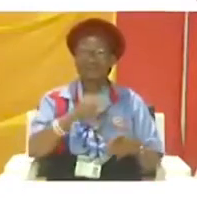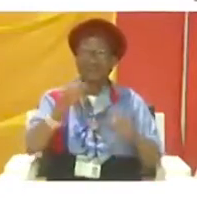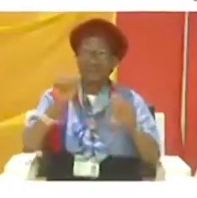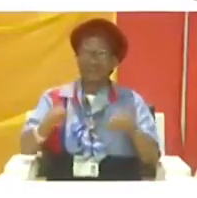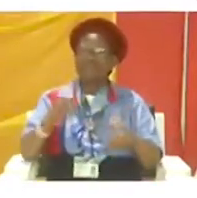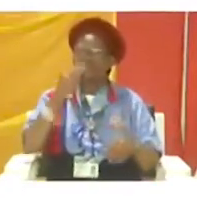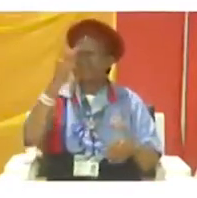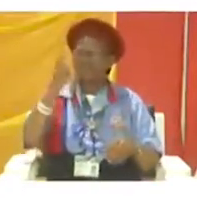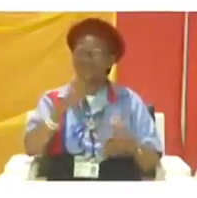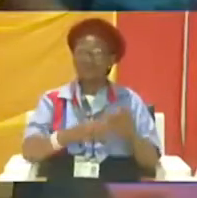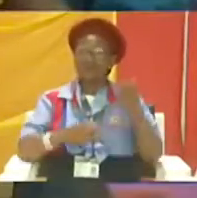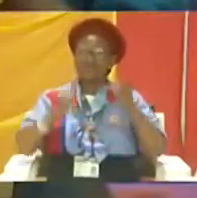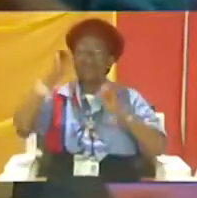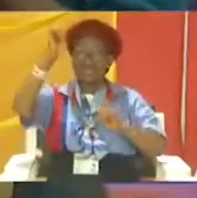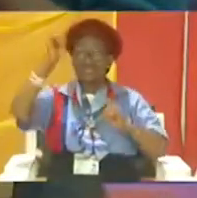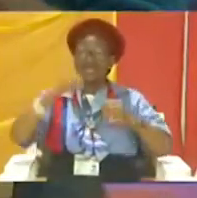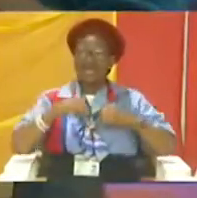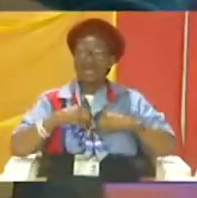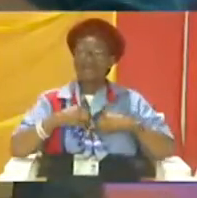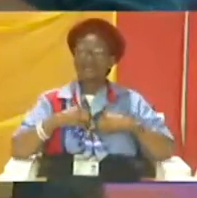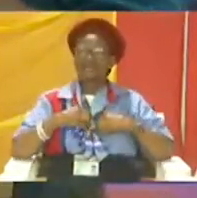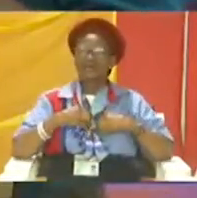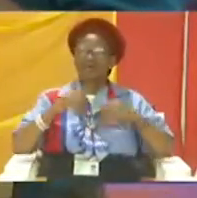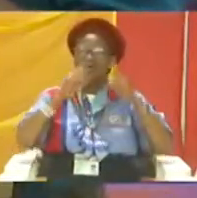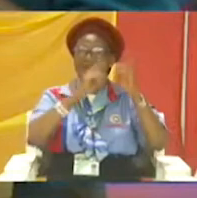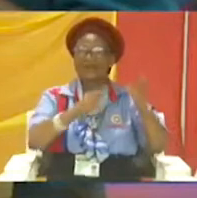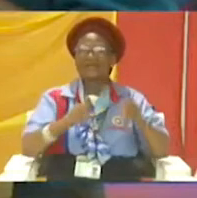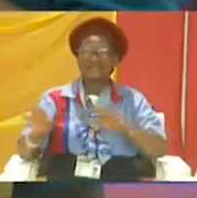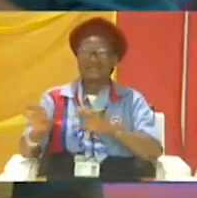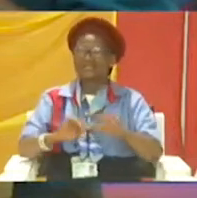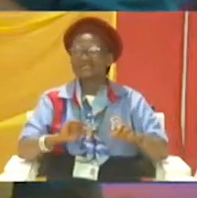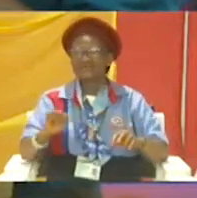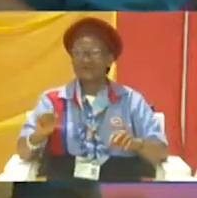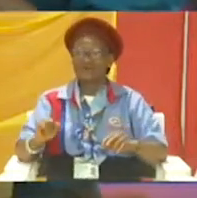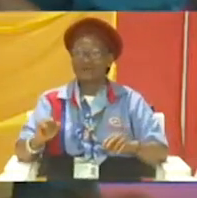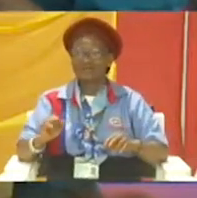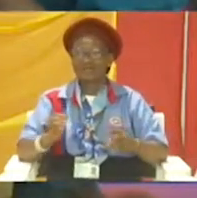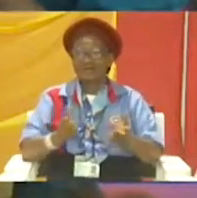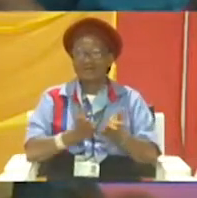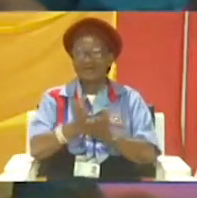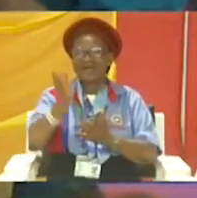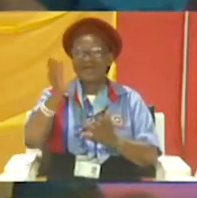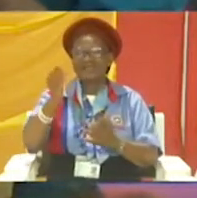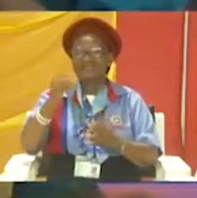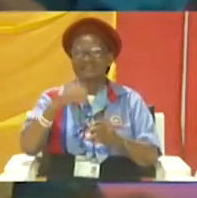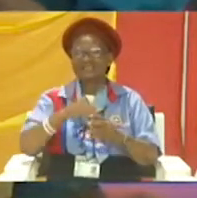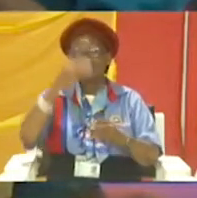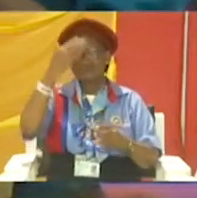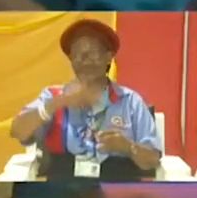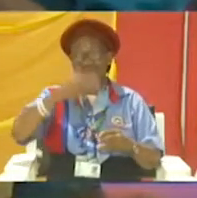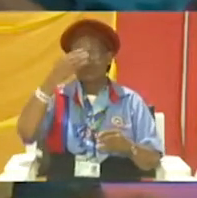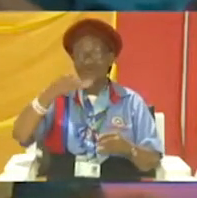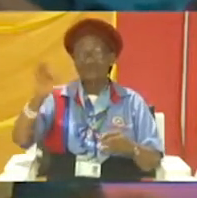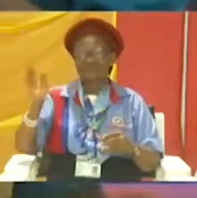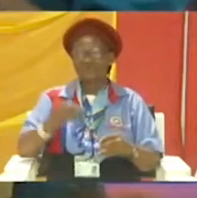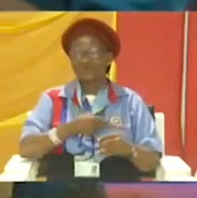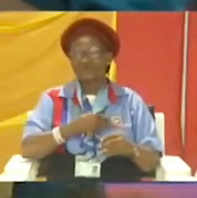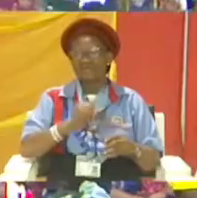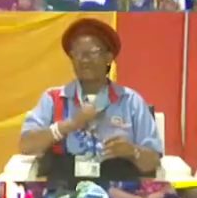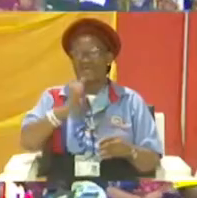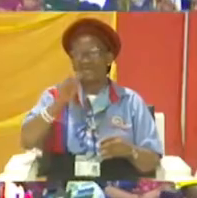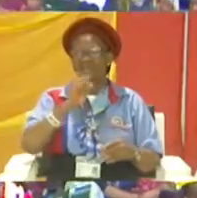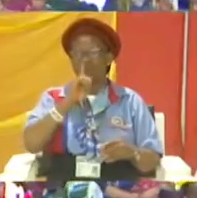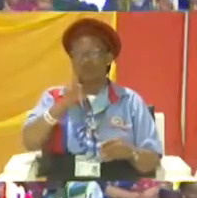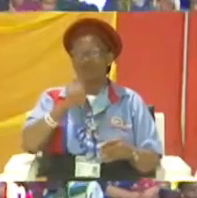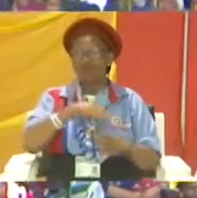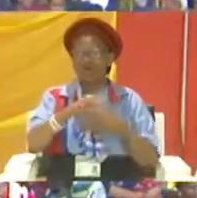Right here in front of us. And I'm sure more, even in the old